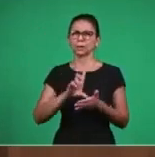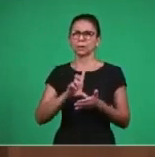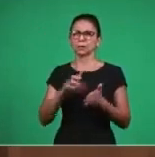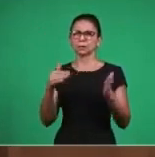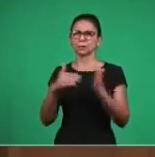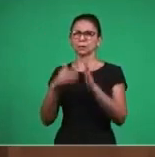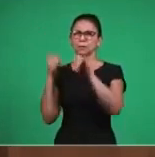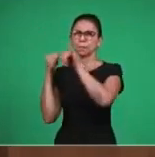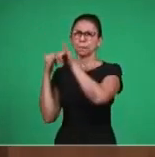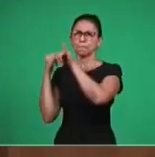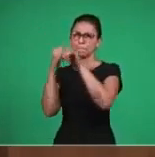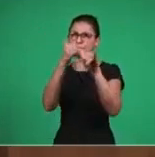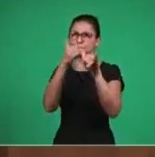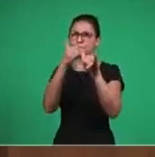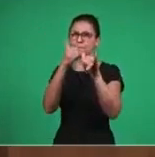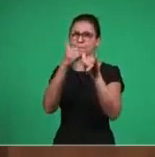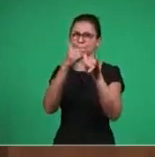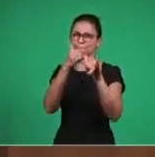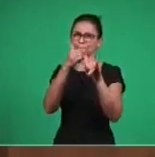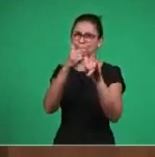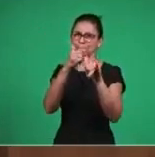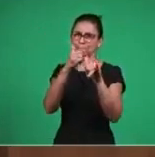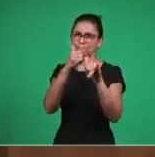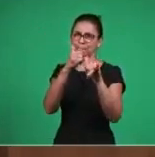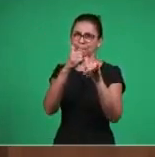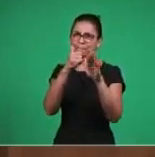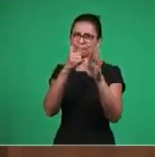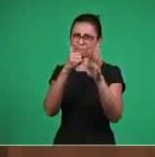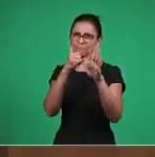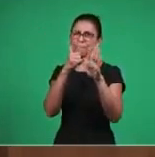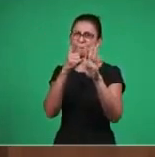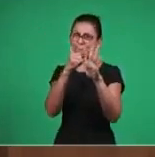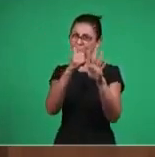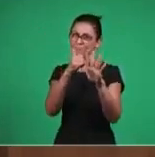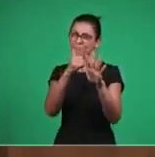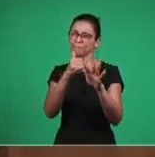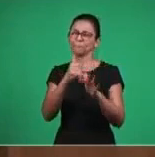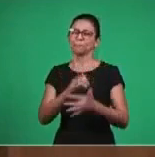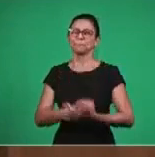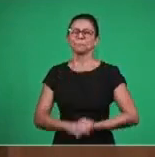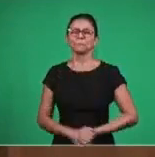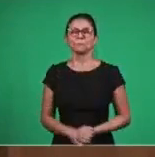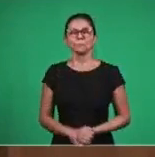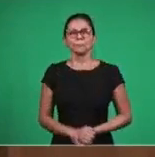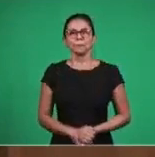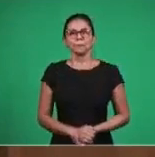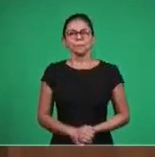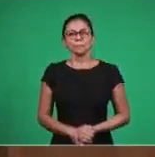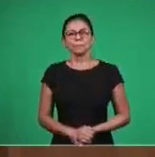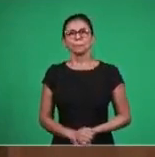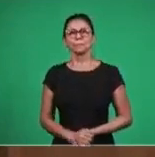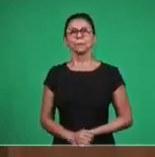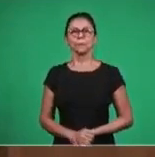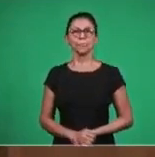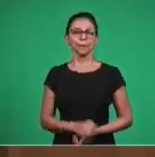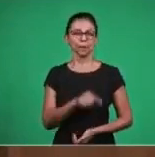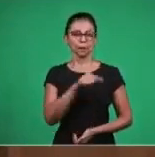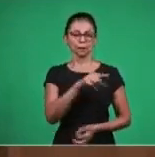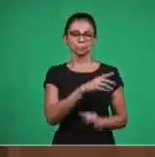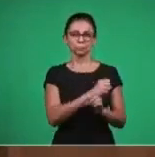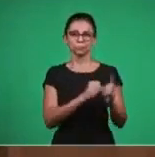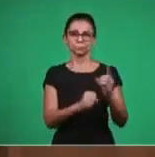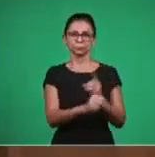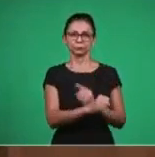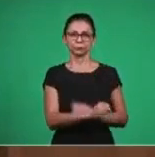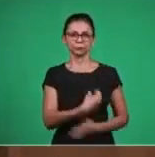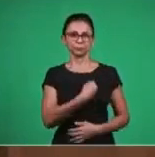says, when on the twinkle of an eye is this last trumpet. So this is an important moment. The world is living their own